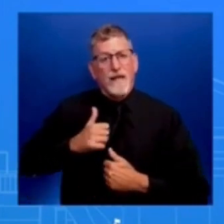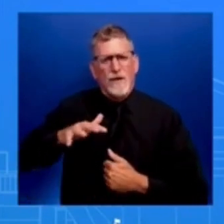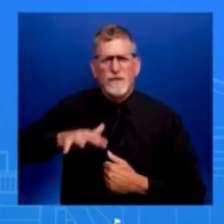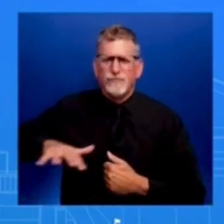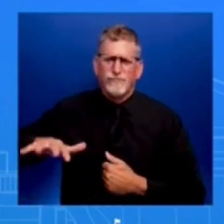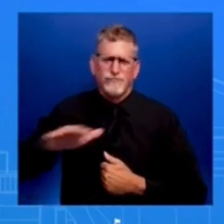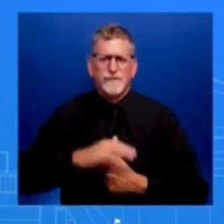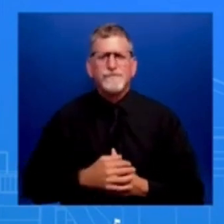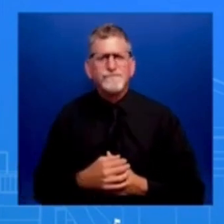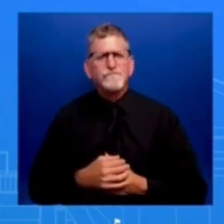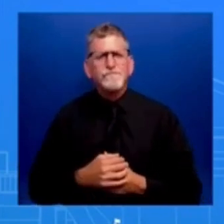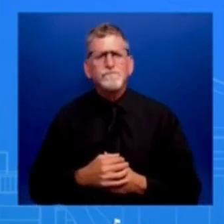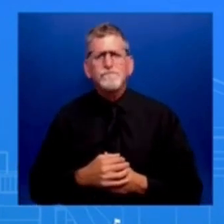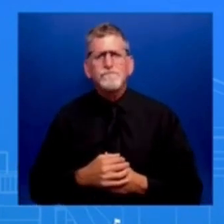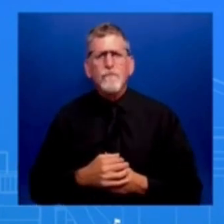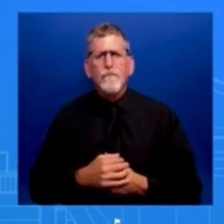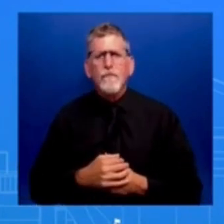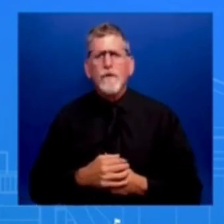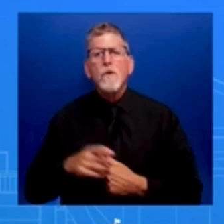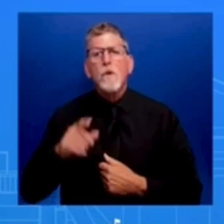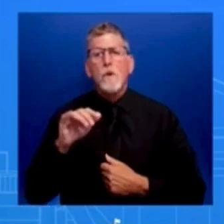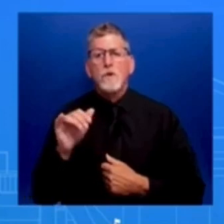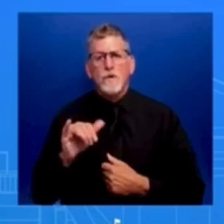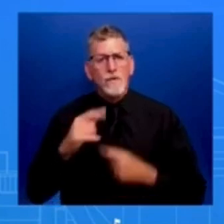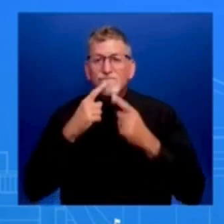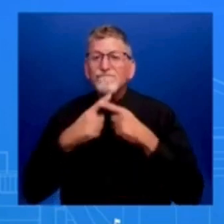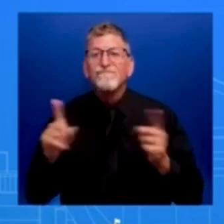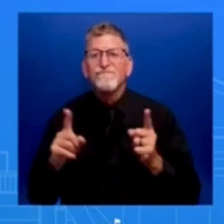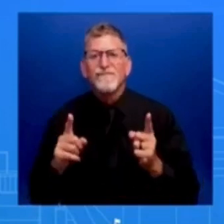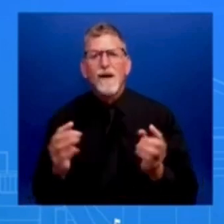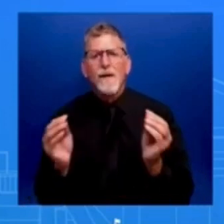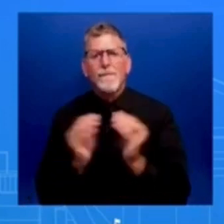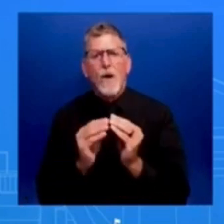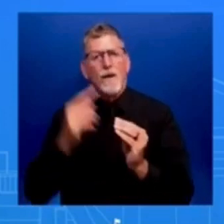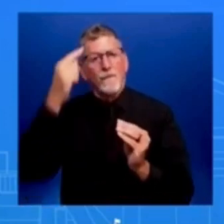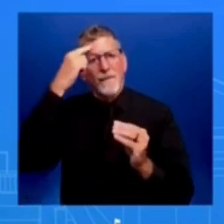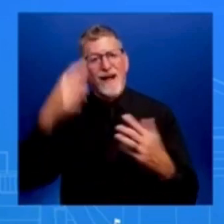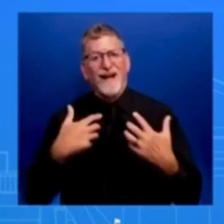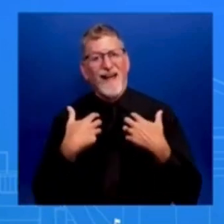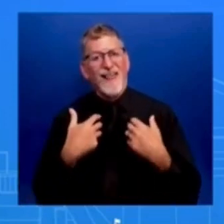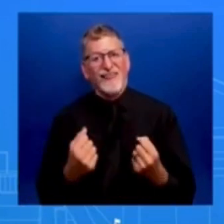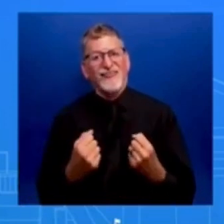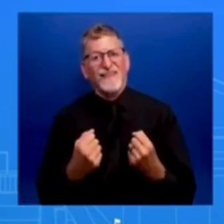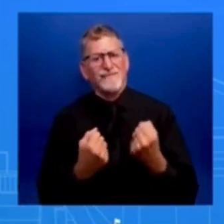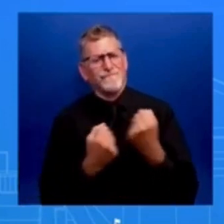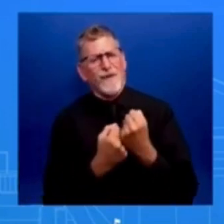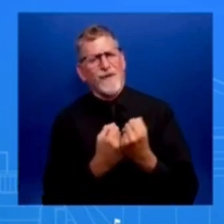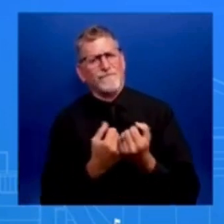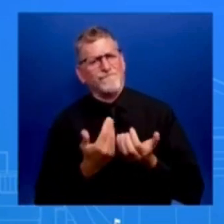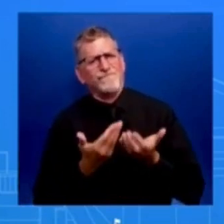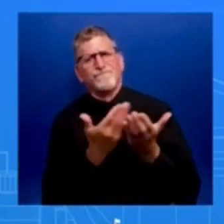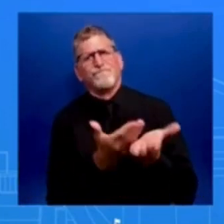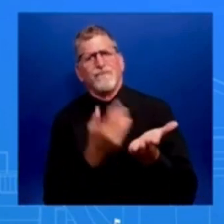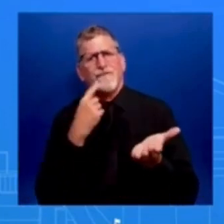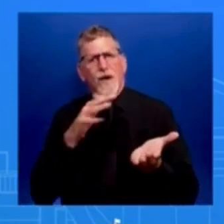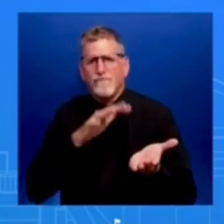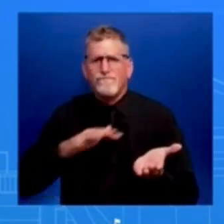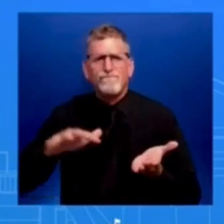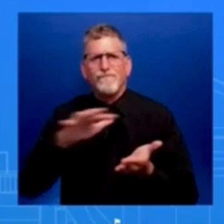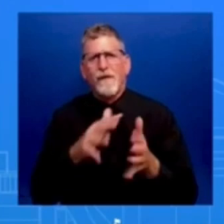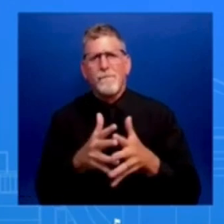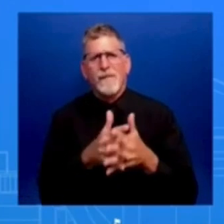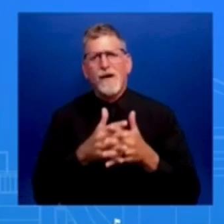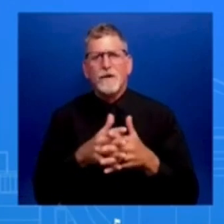to strengthen mental health parity requirements for more than 150 million Americans. This week's monumental